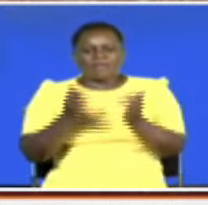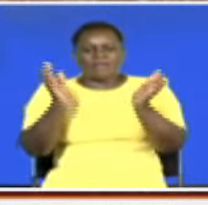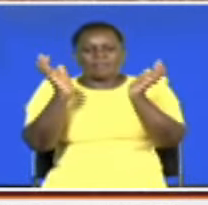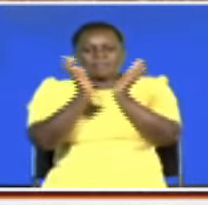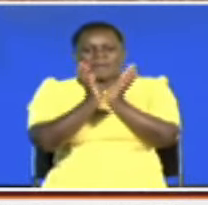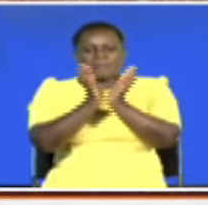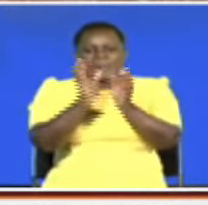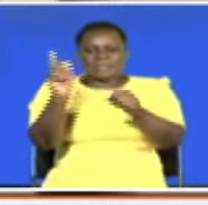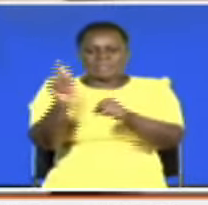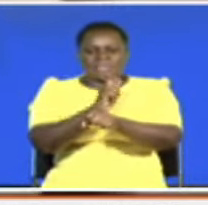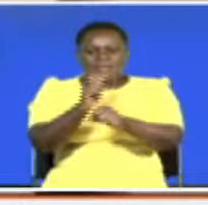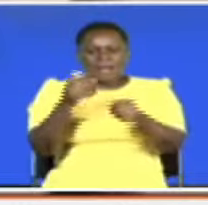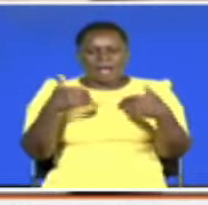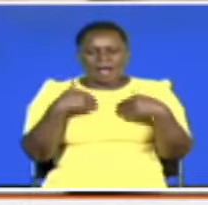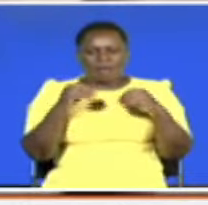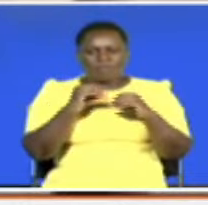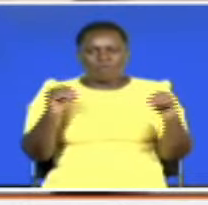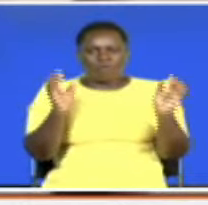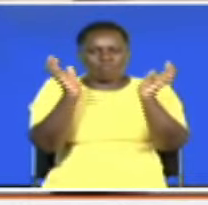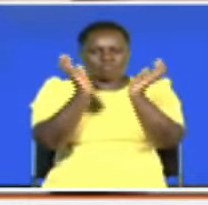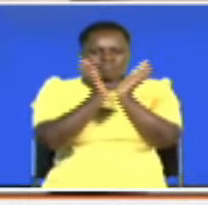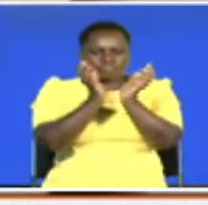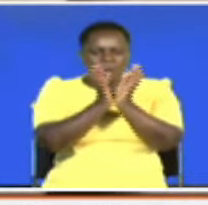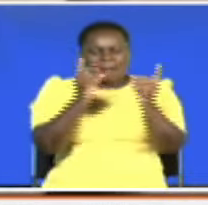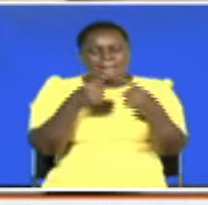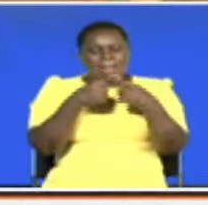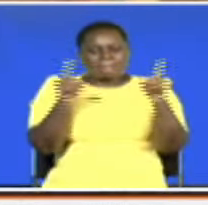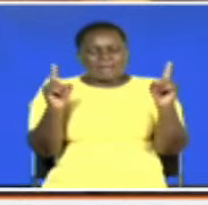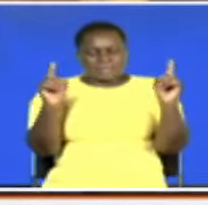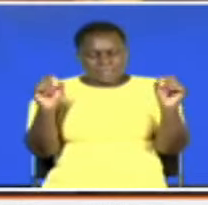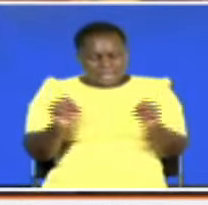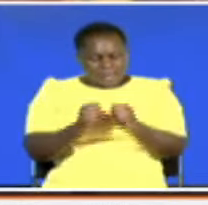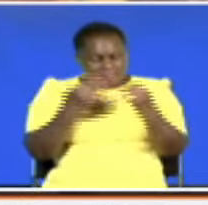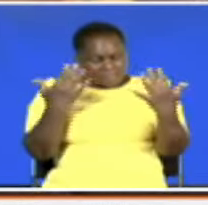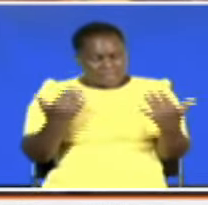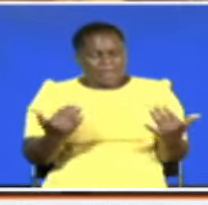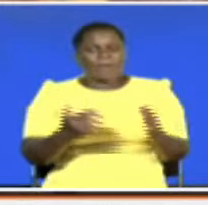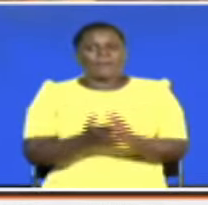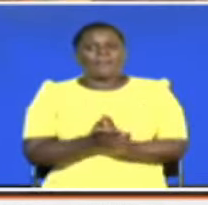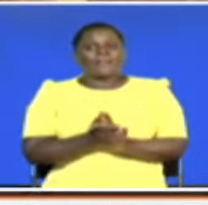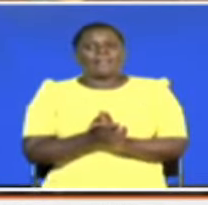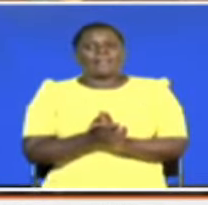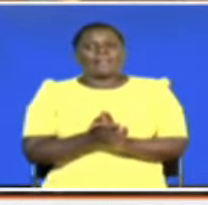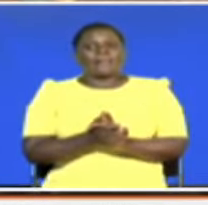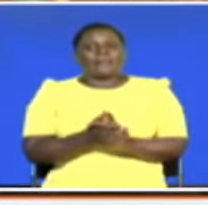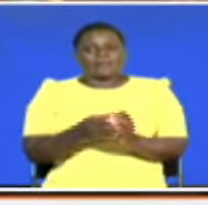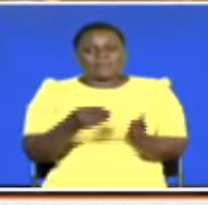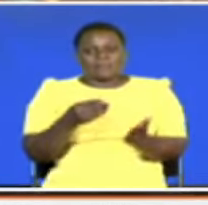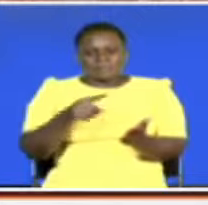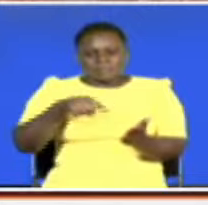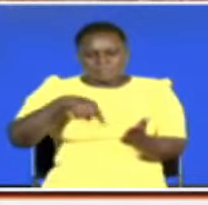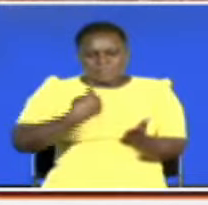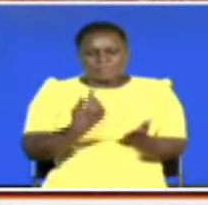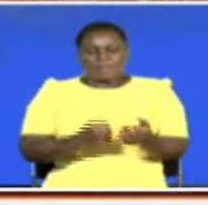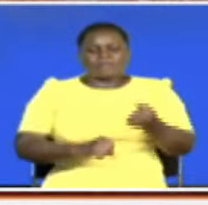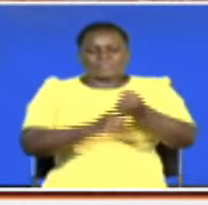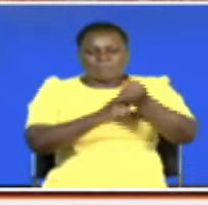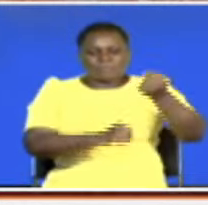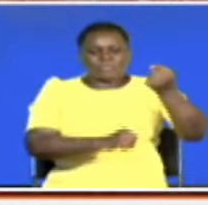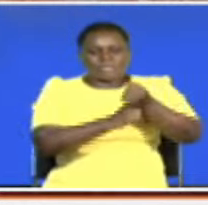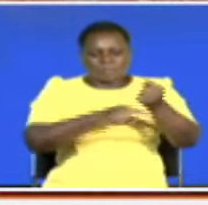pa kutrainia, we don't have fields and everything, but imefika a point that tunajifinance sisi wenyewe kufika